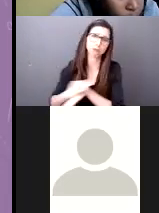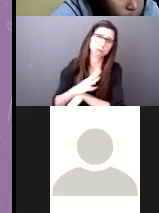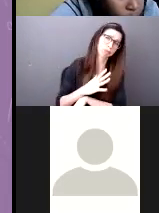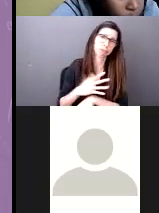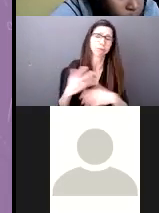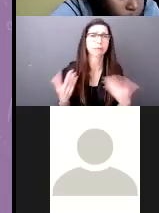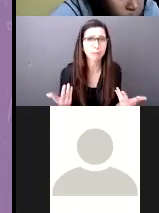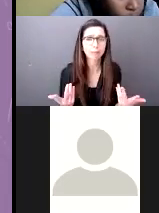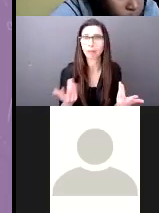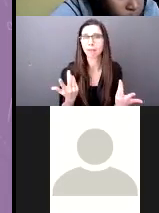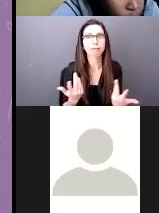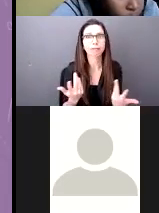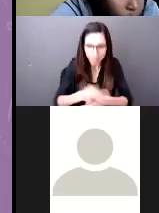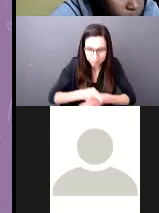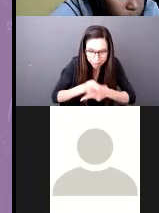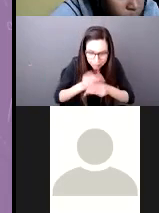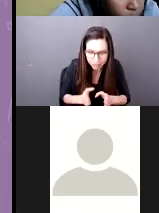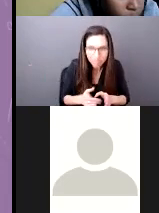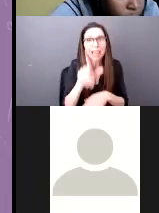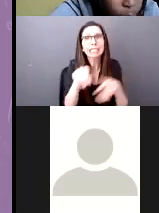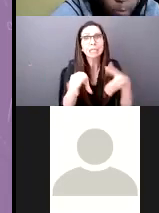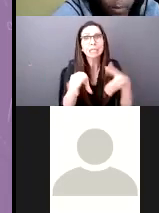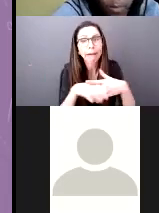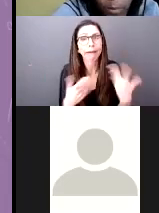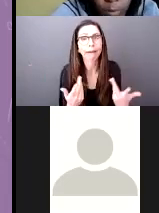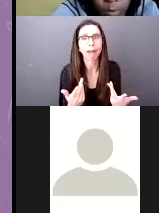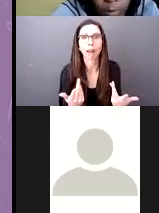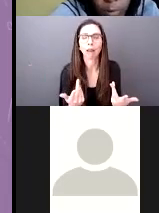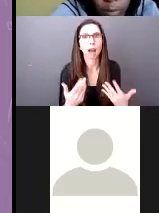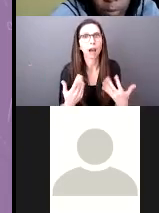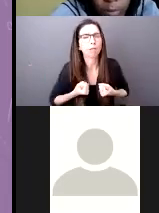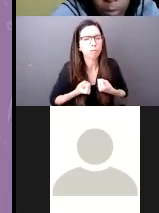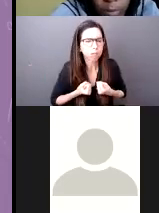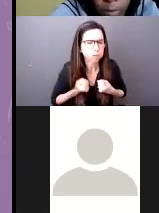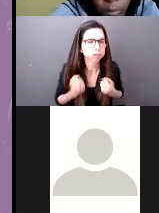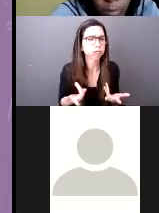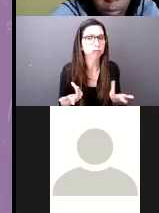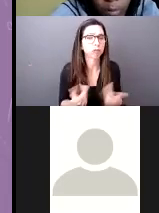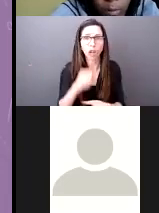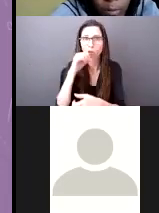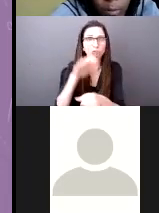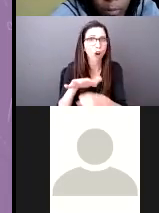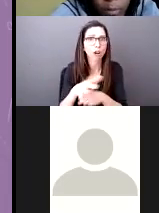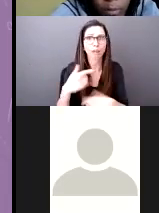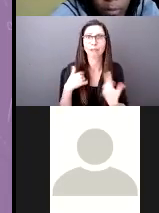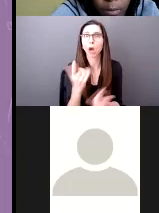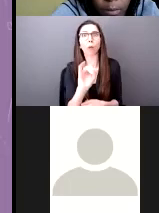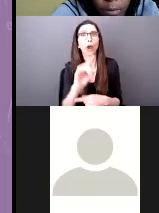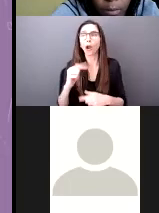who is experiencing some burnout because of the lack of respite. Potentially, they're caring for